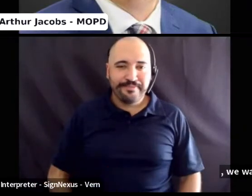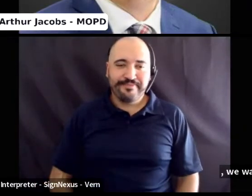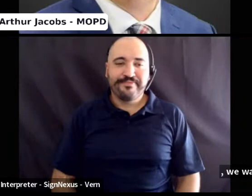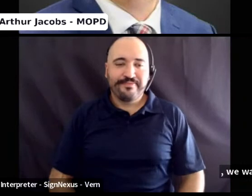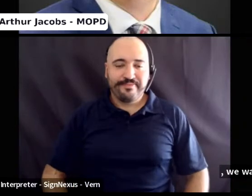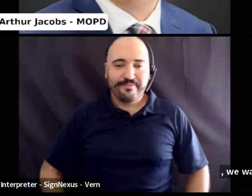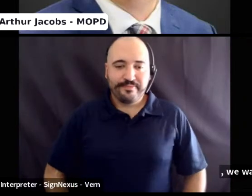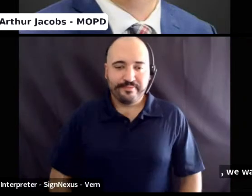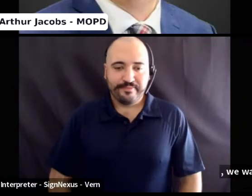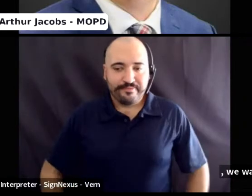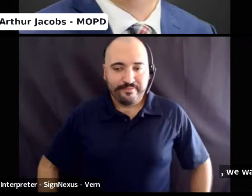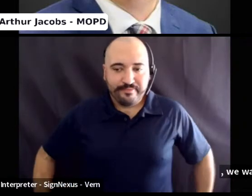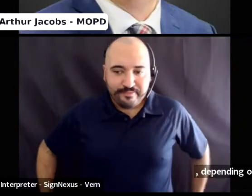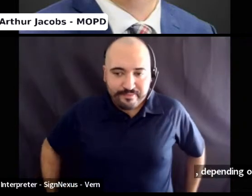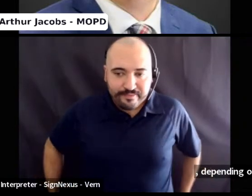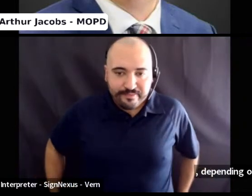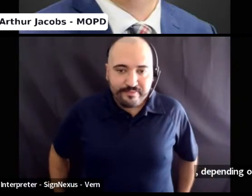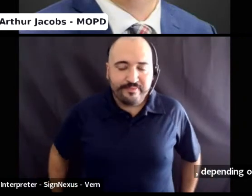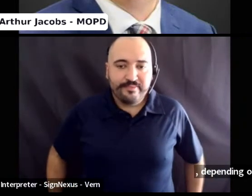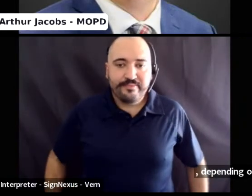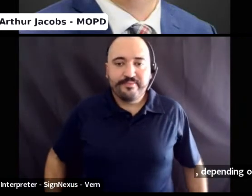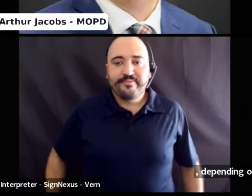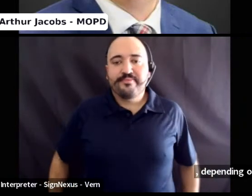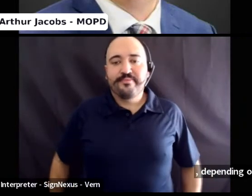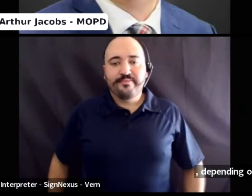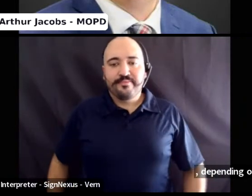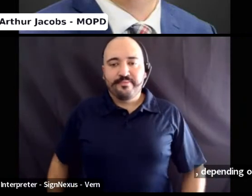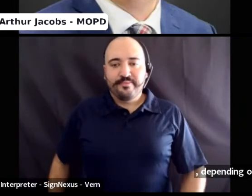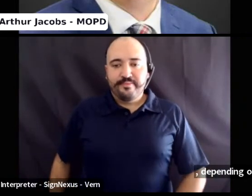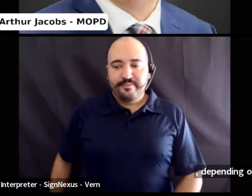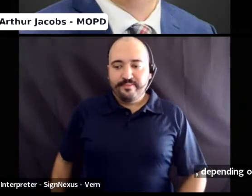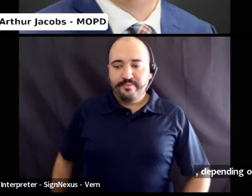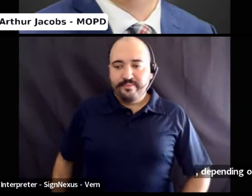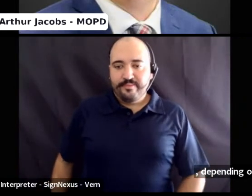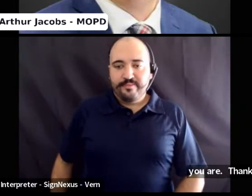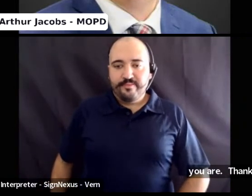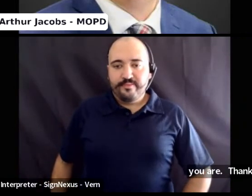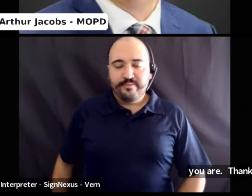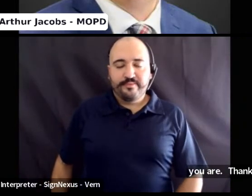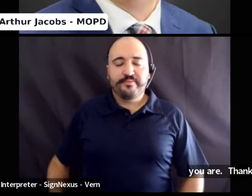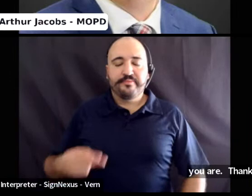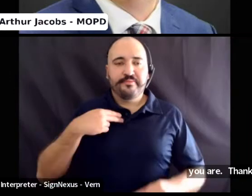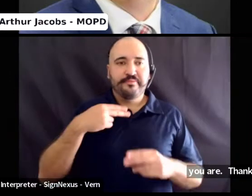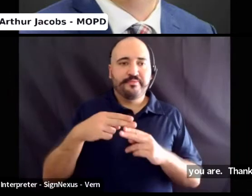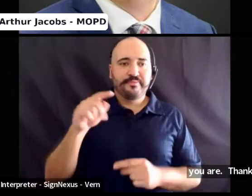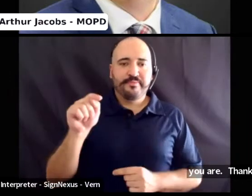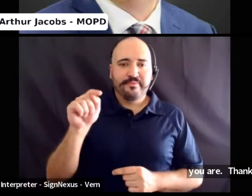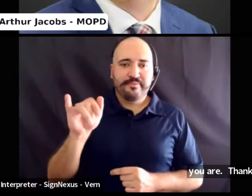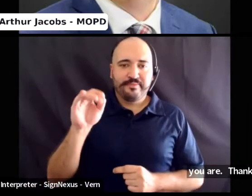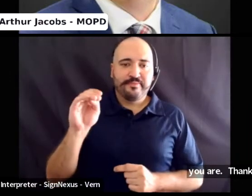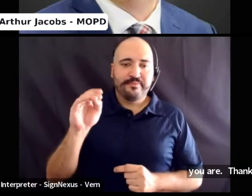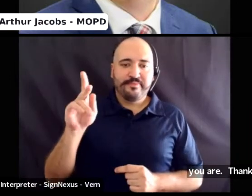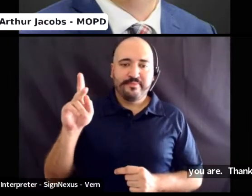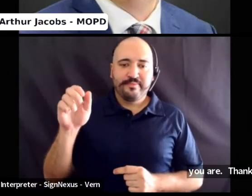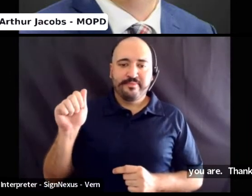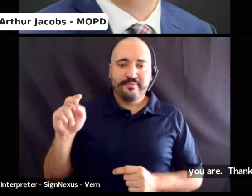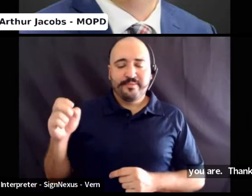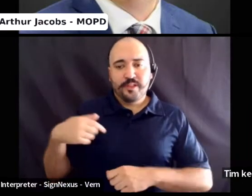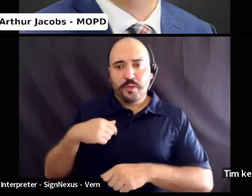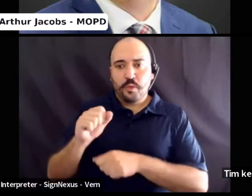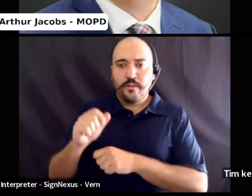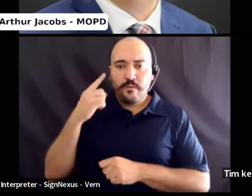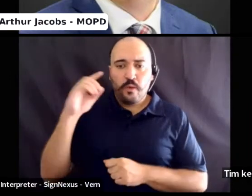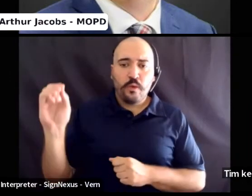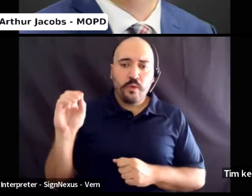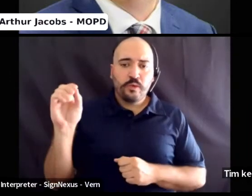Tim? Hi, I'm Tim Keene. I work for OTI, which is